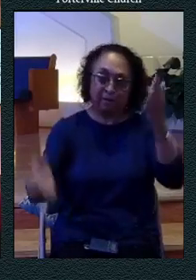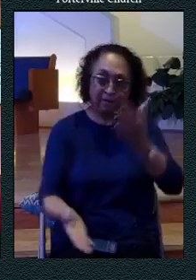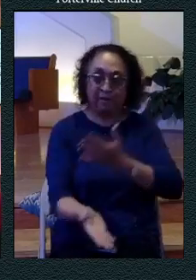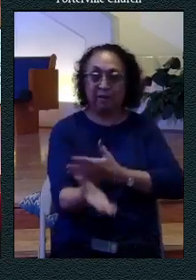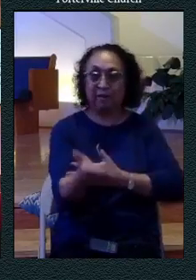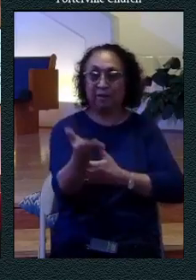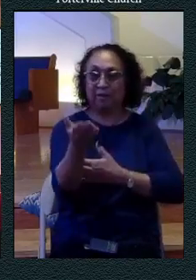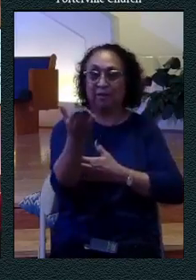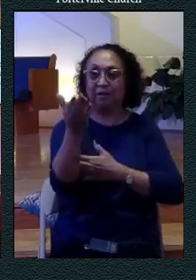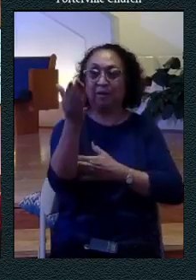early in the